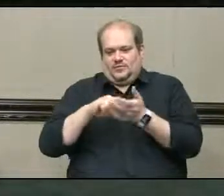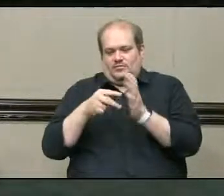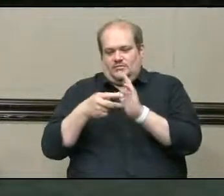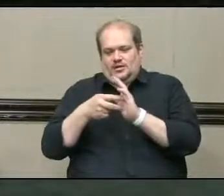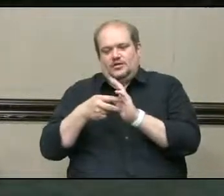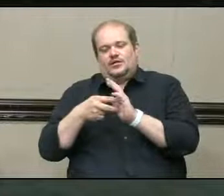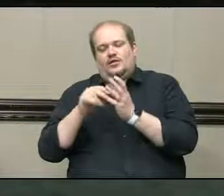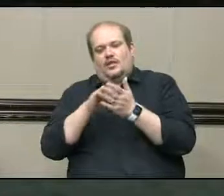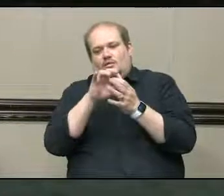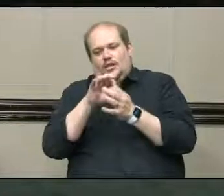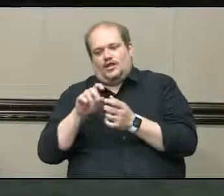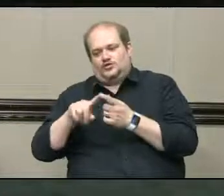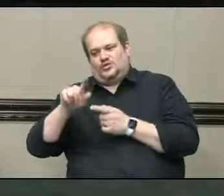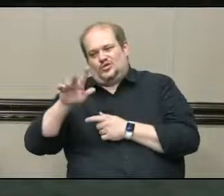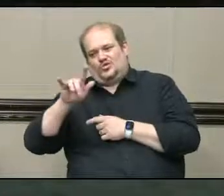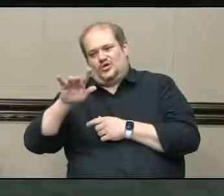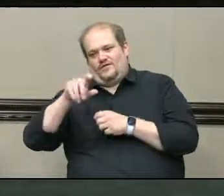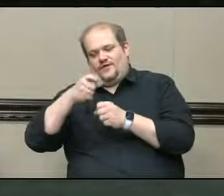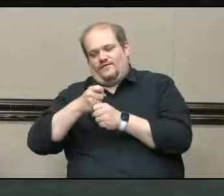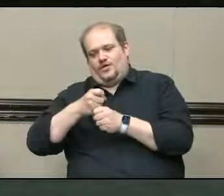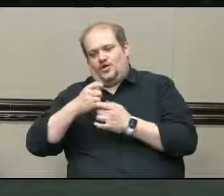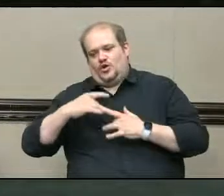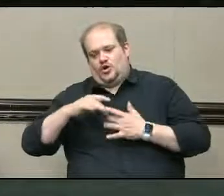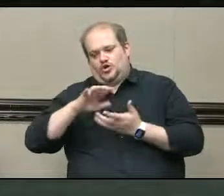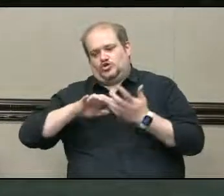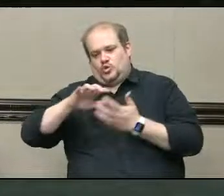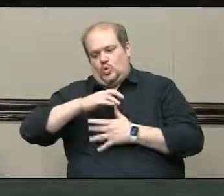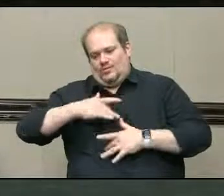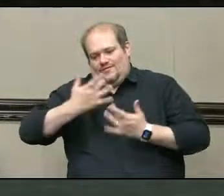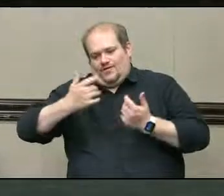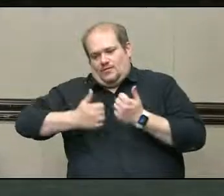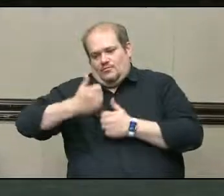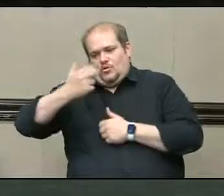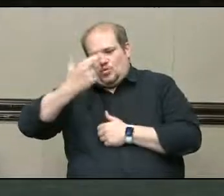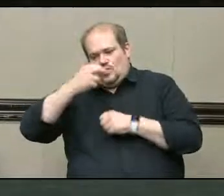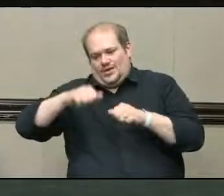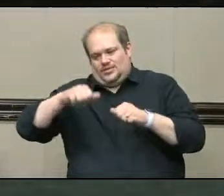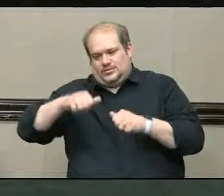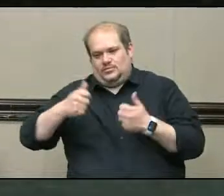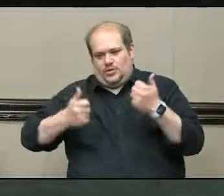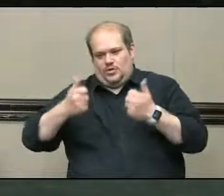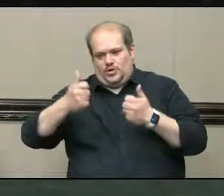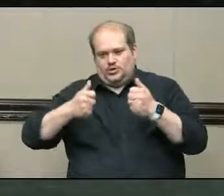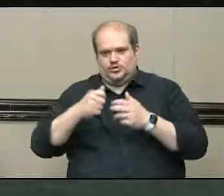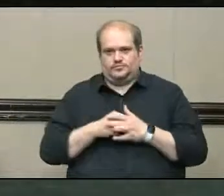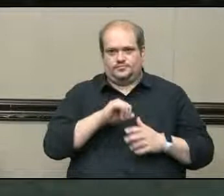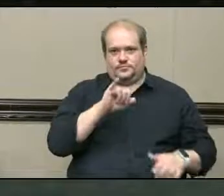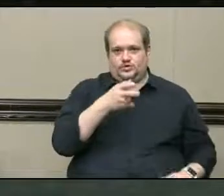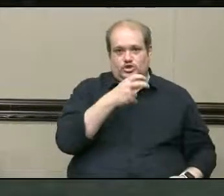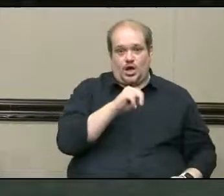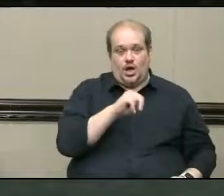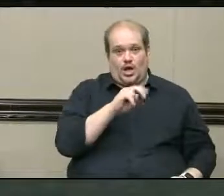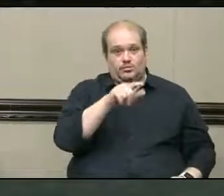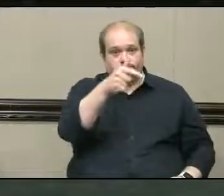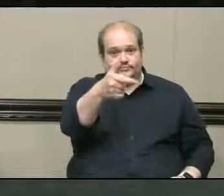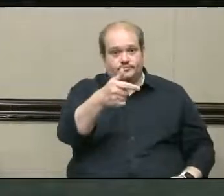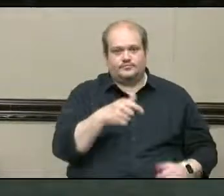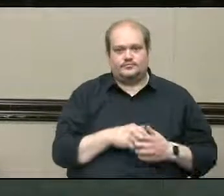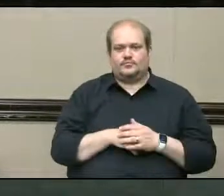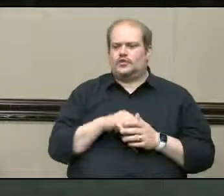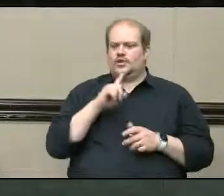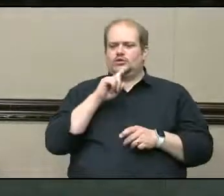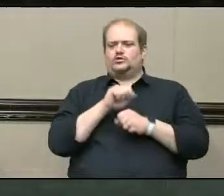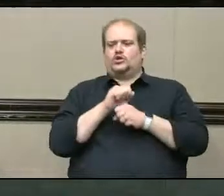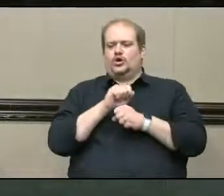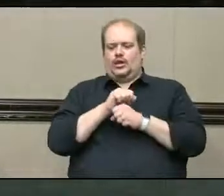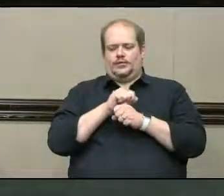easement shall relate to the 25-year storm event. Which is more reasonable? Which is it? John, if you want to answer that one.